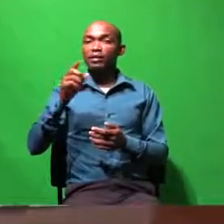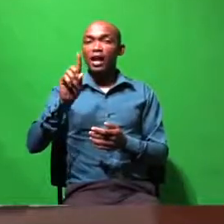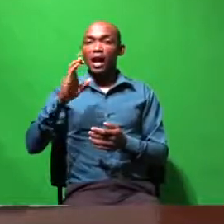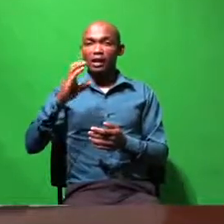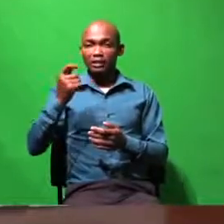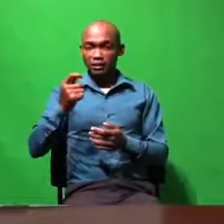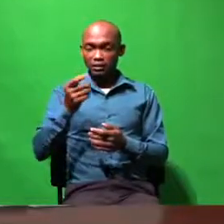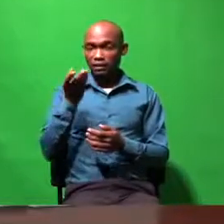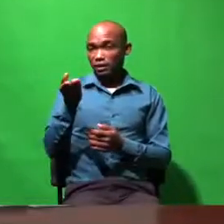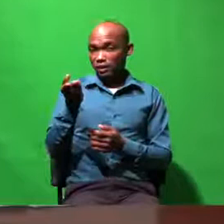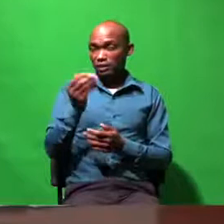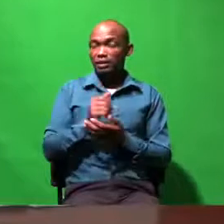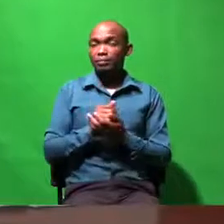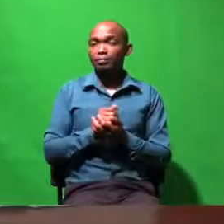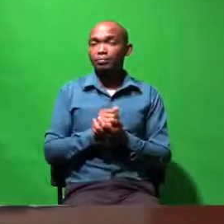duct,